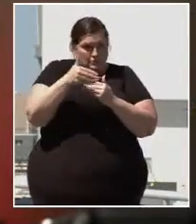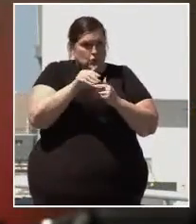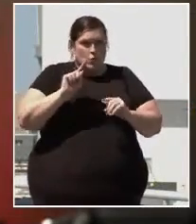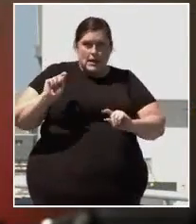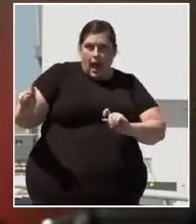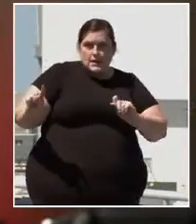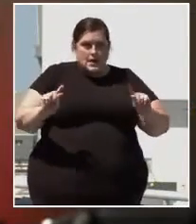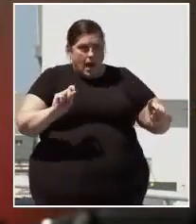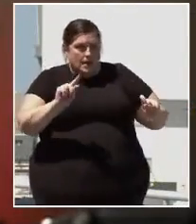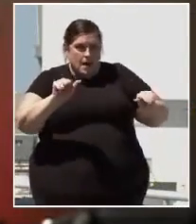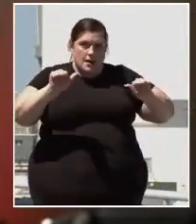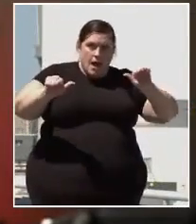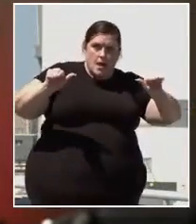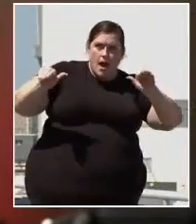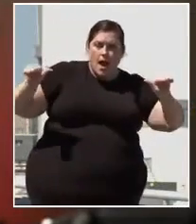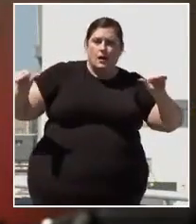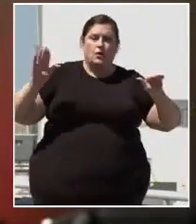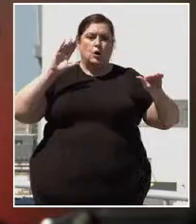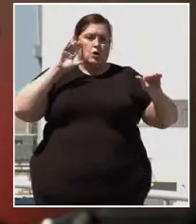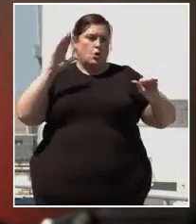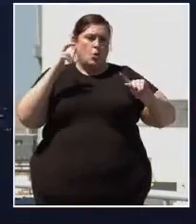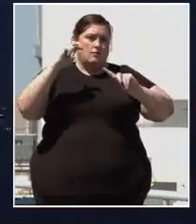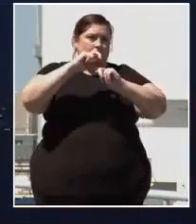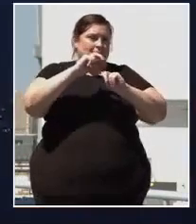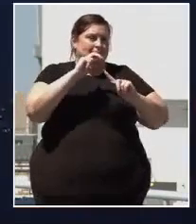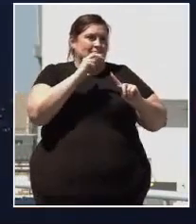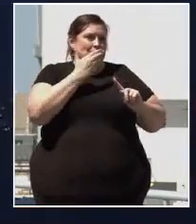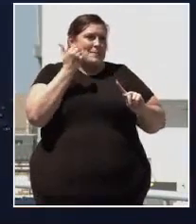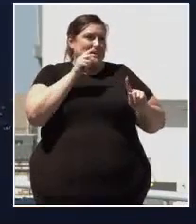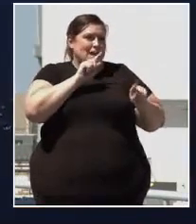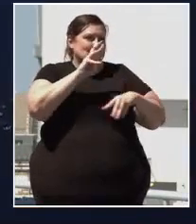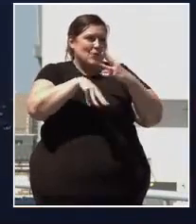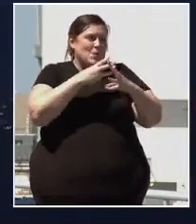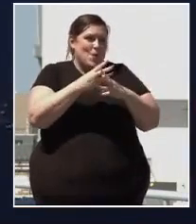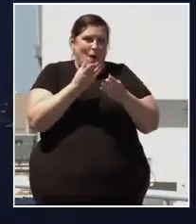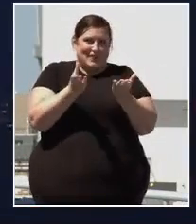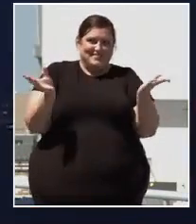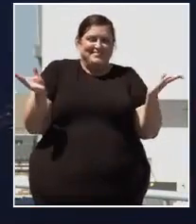and you'll probably get one of the best answers in the world